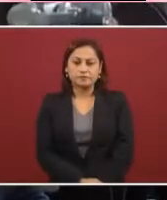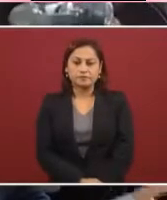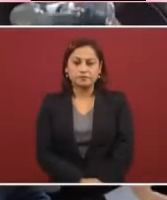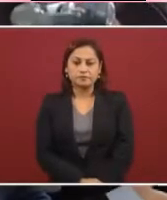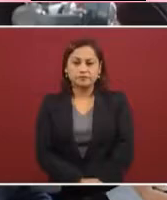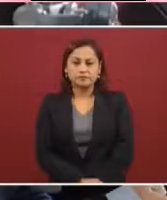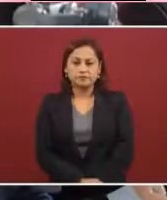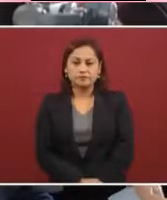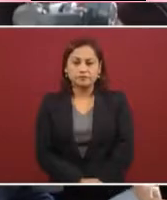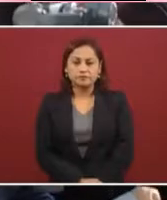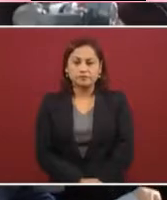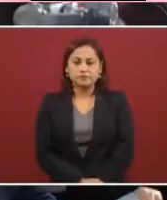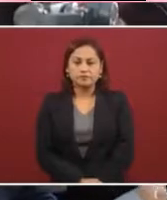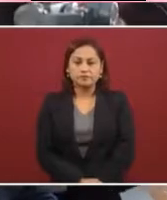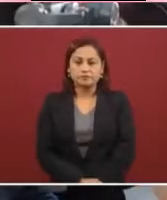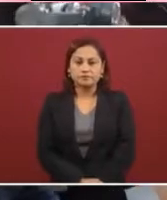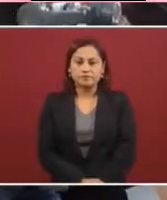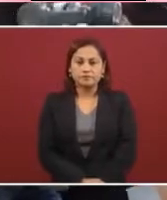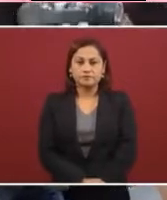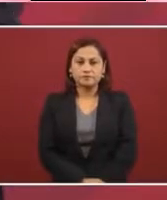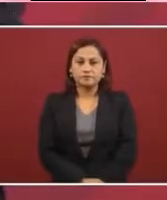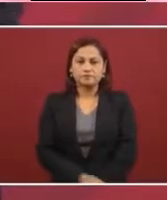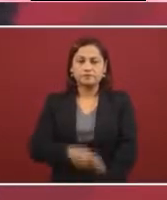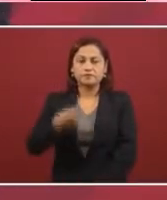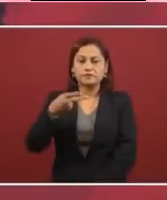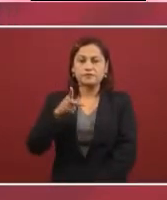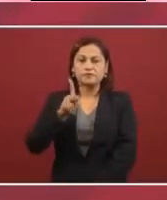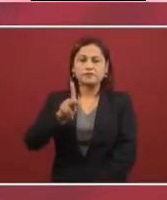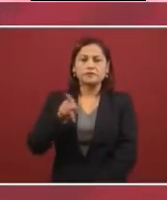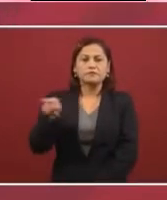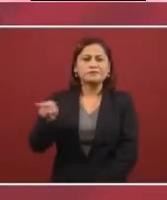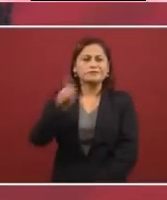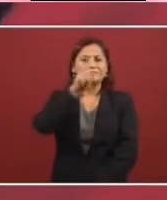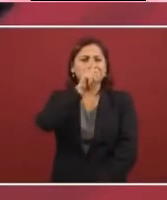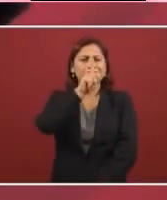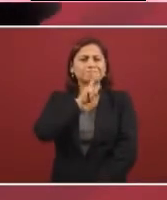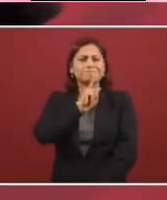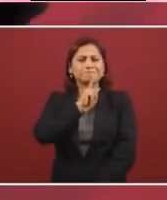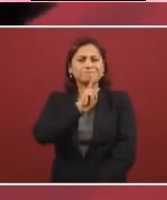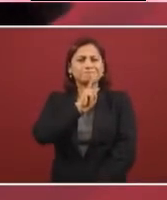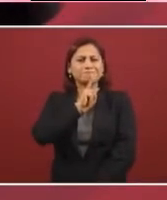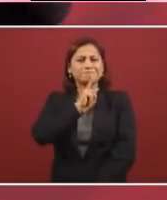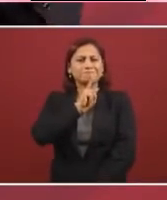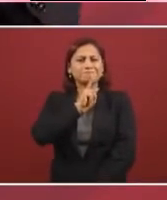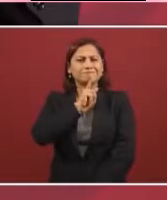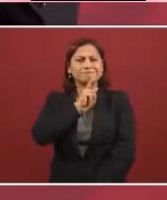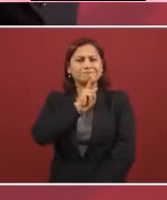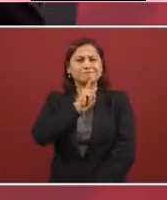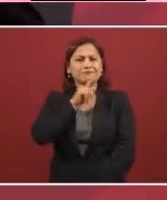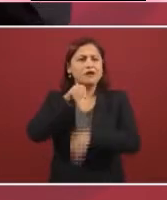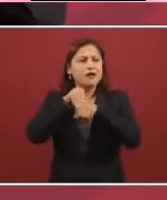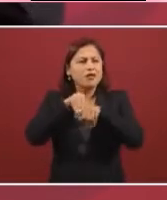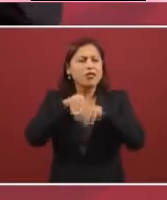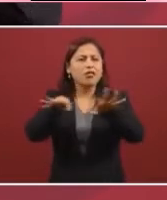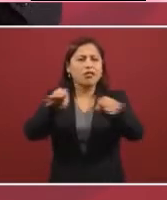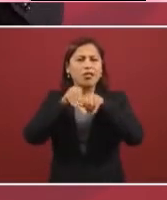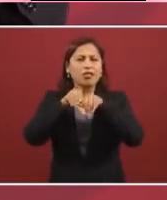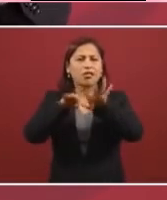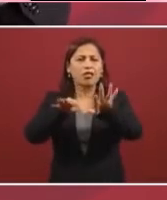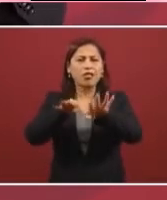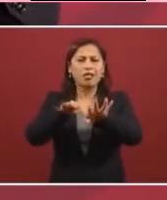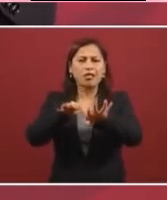receive 18,000. And they said it's not true. This is a campaign of